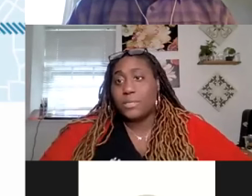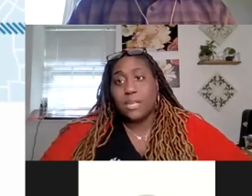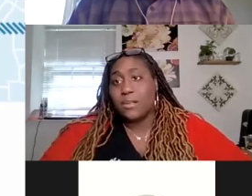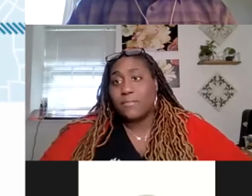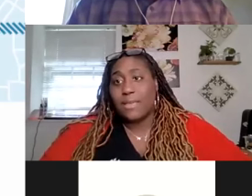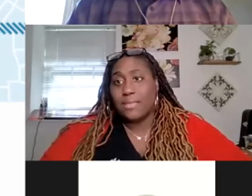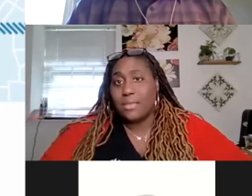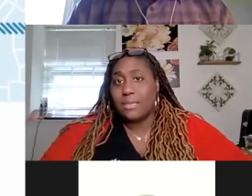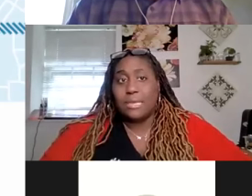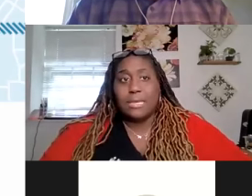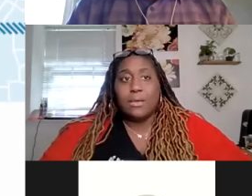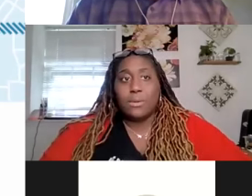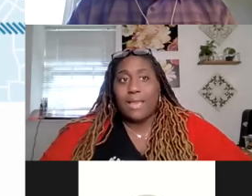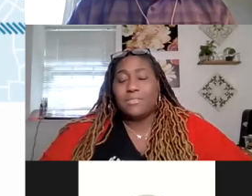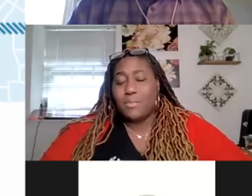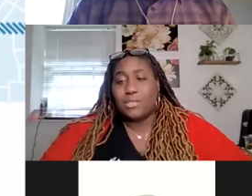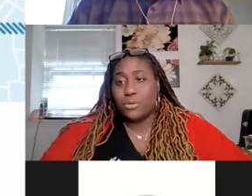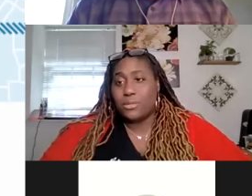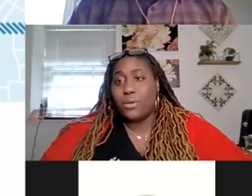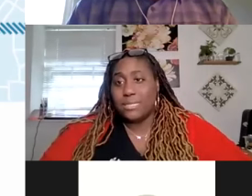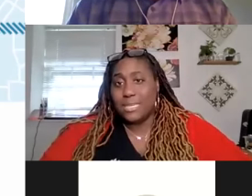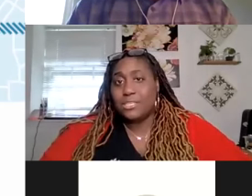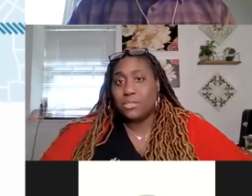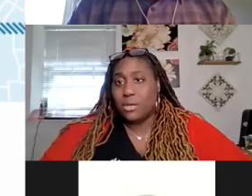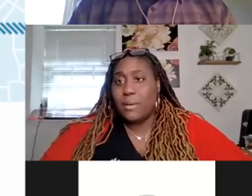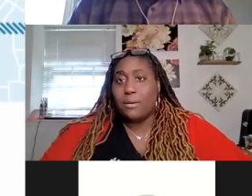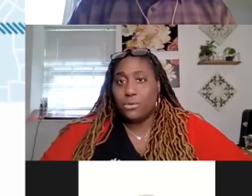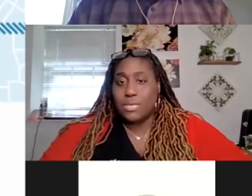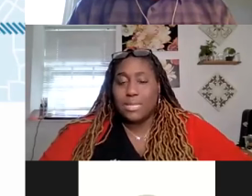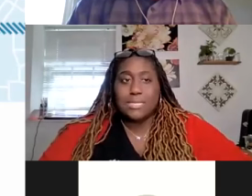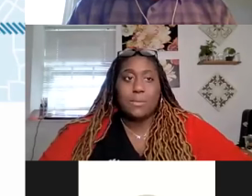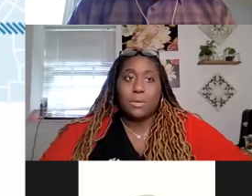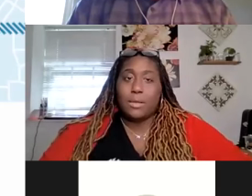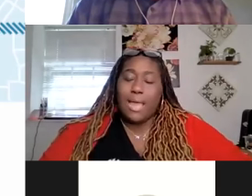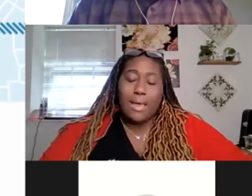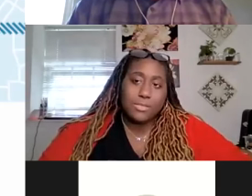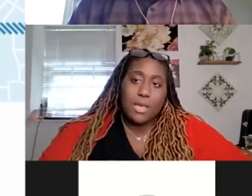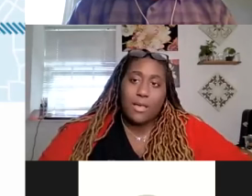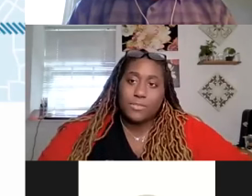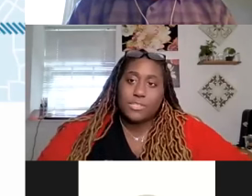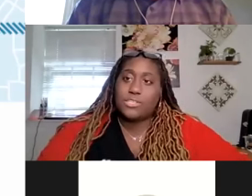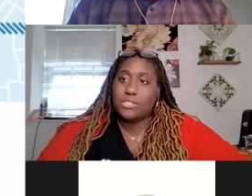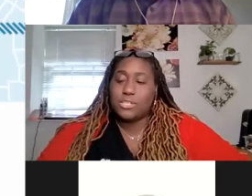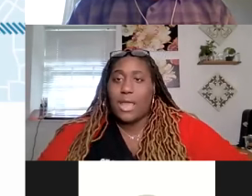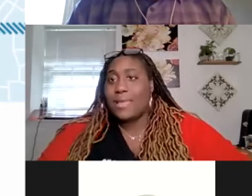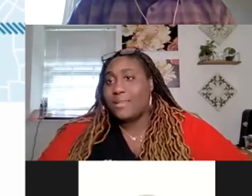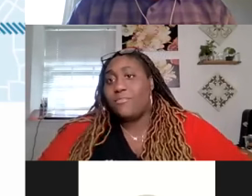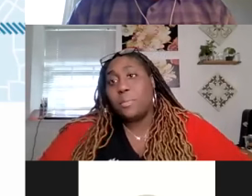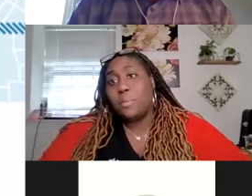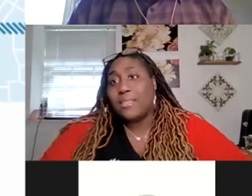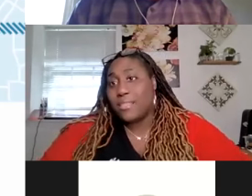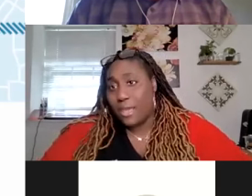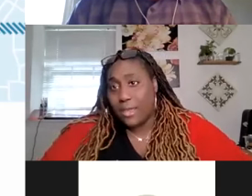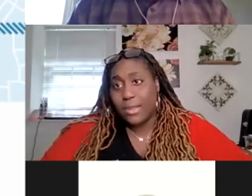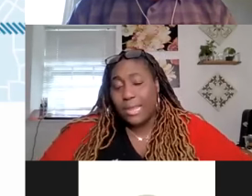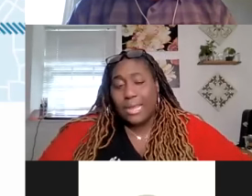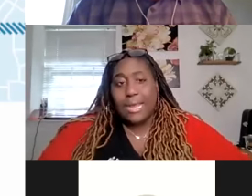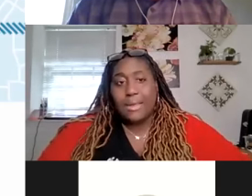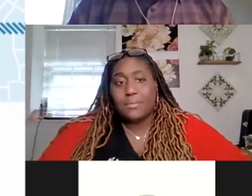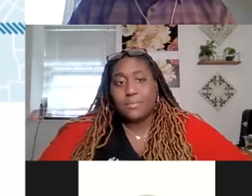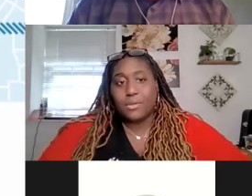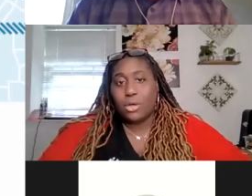ones that we serve. I think we have to make sure that we're intentional about who's at the table and how those conversations are had. And if we begin